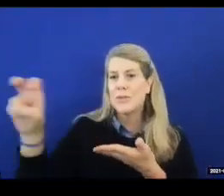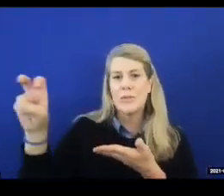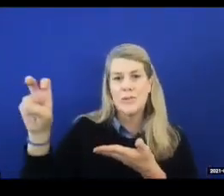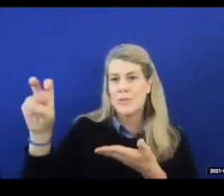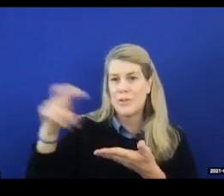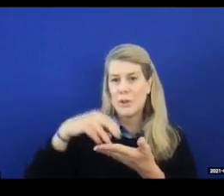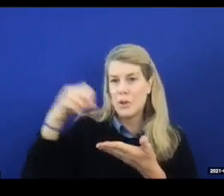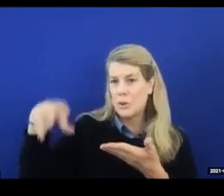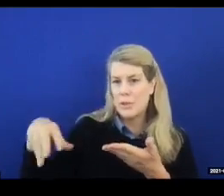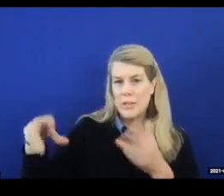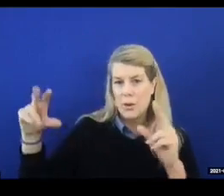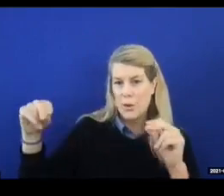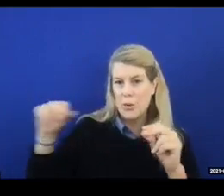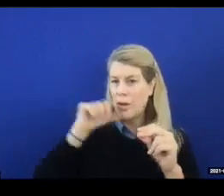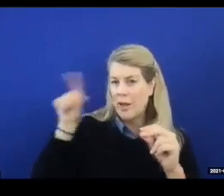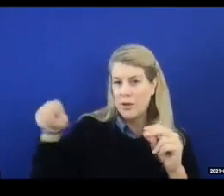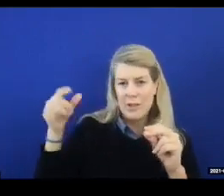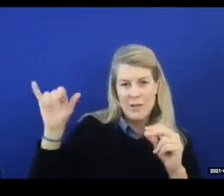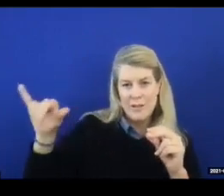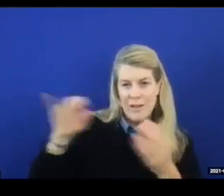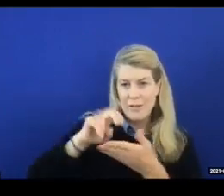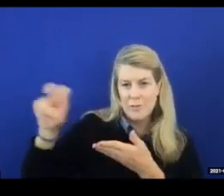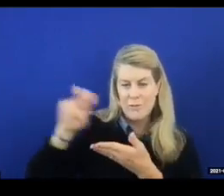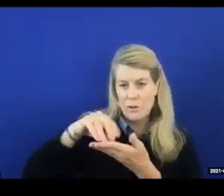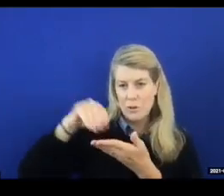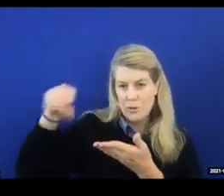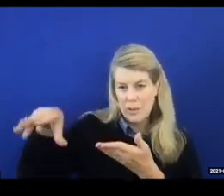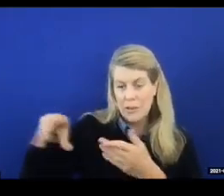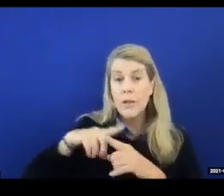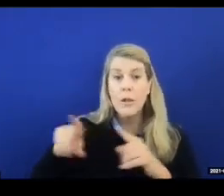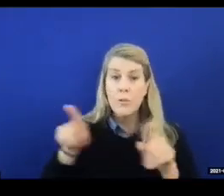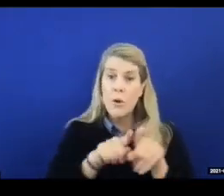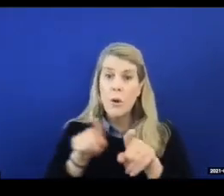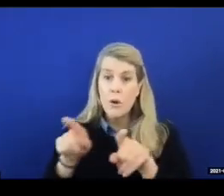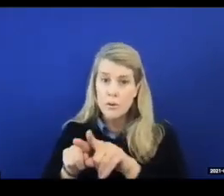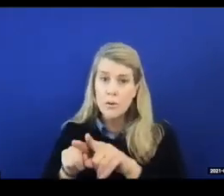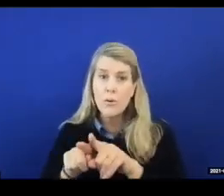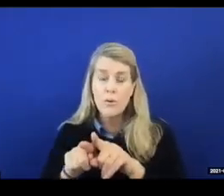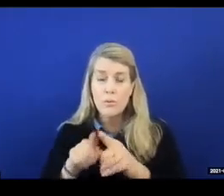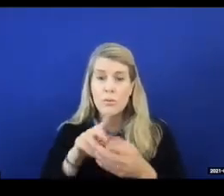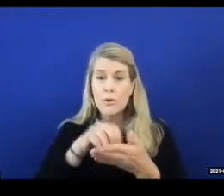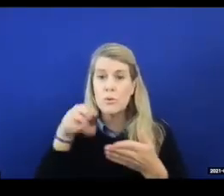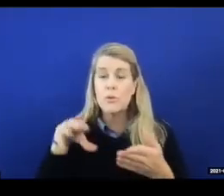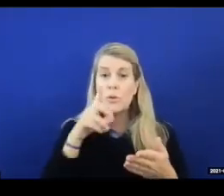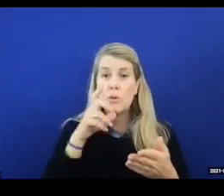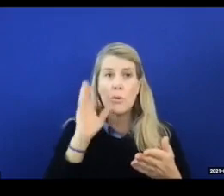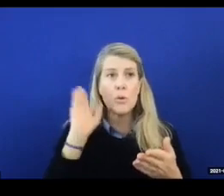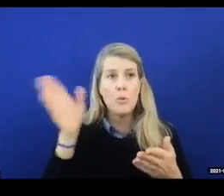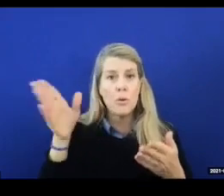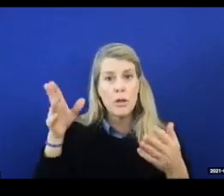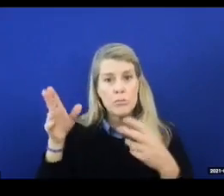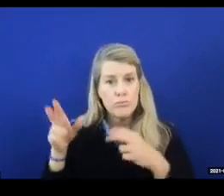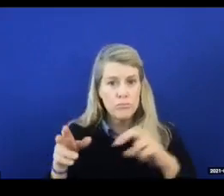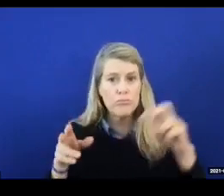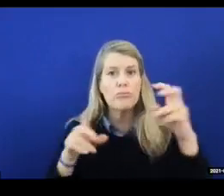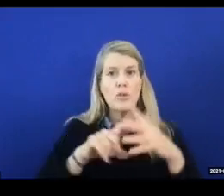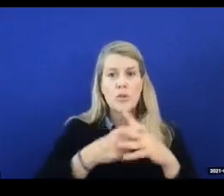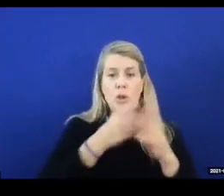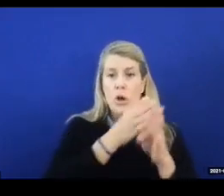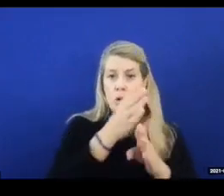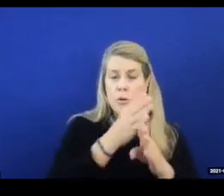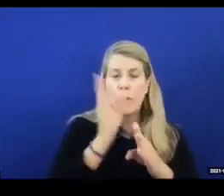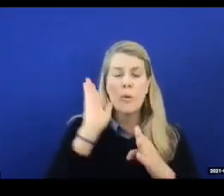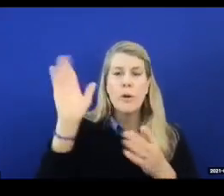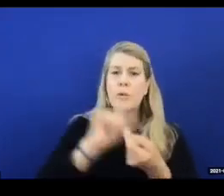four-year colleges and universities, but also those who will embark upon careers that will transform their